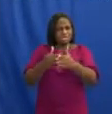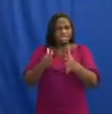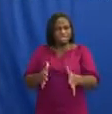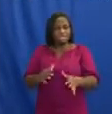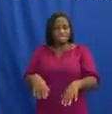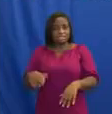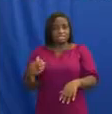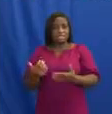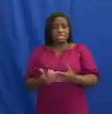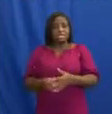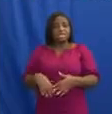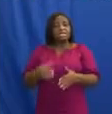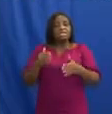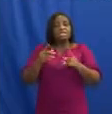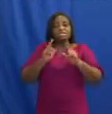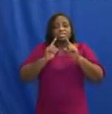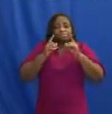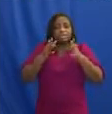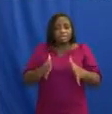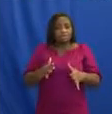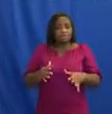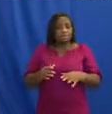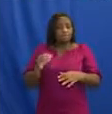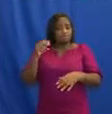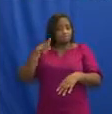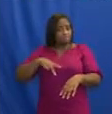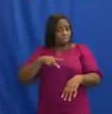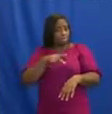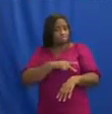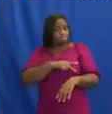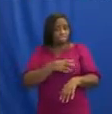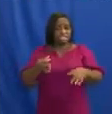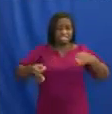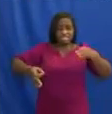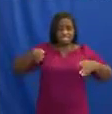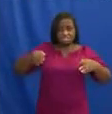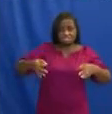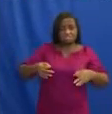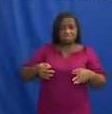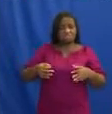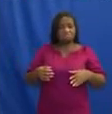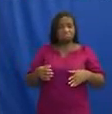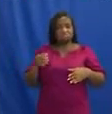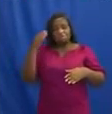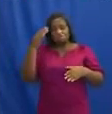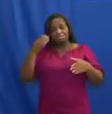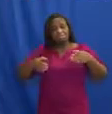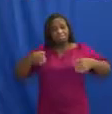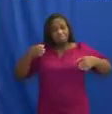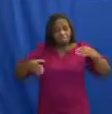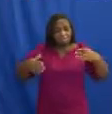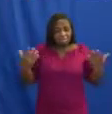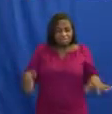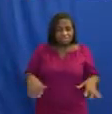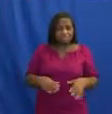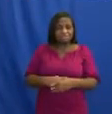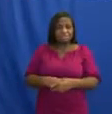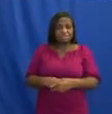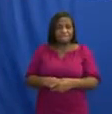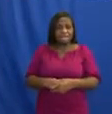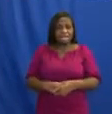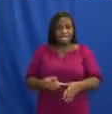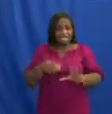as the Speaker and members of Parliament, the Chief Justice and Justices of the Superior Court of Judicature,